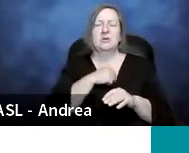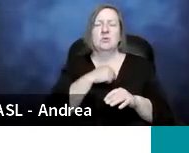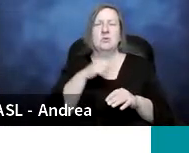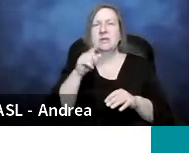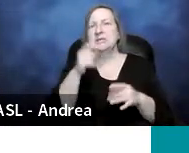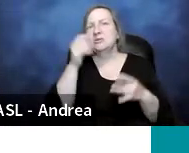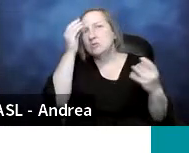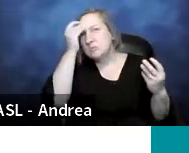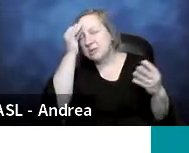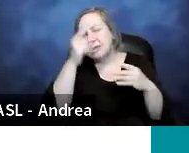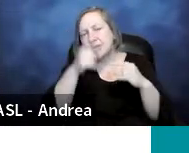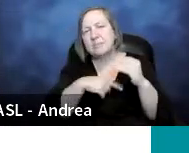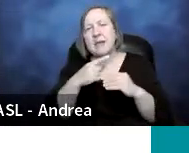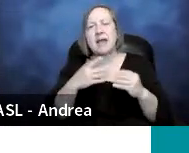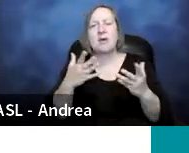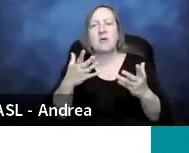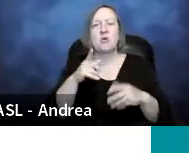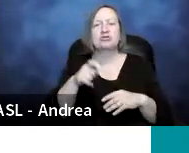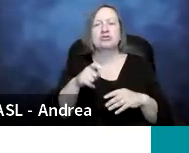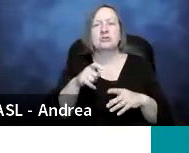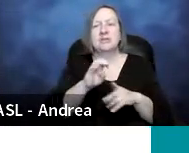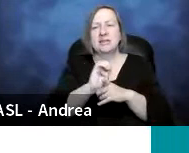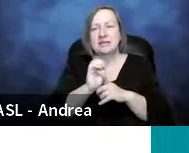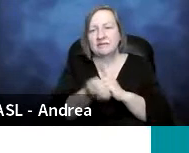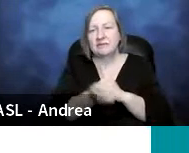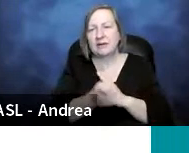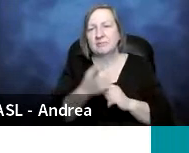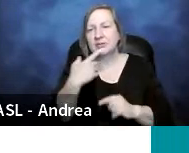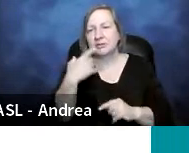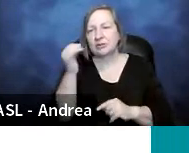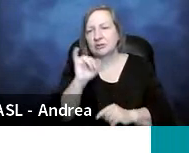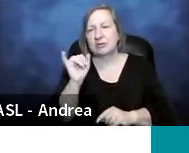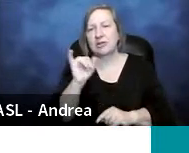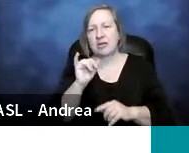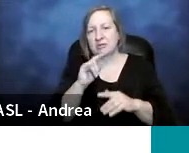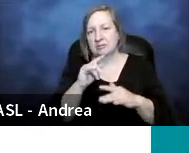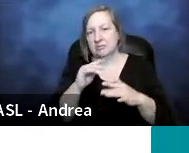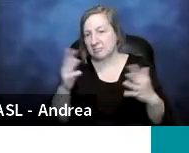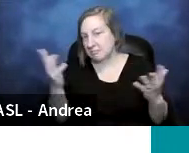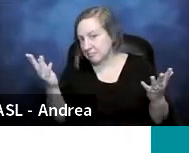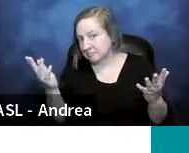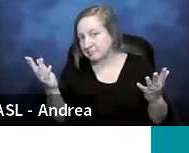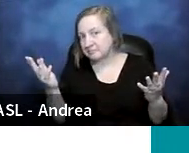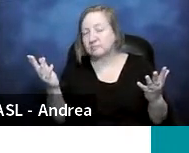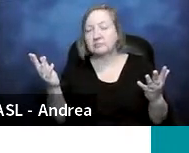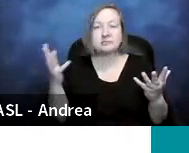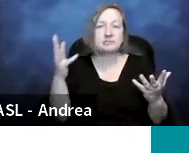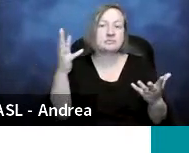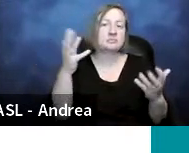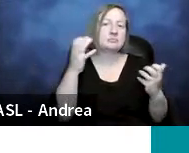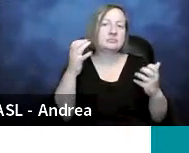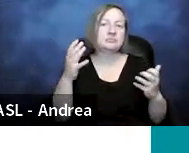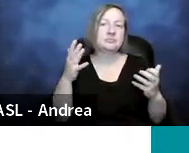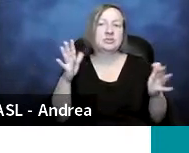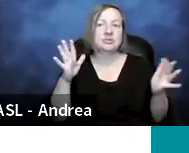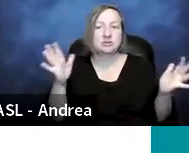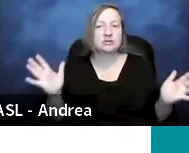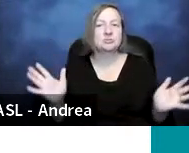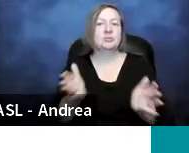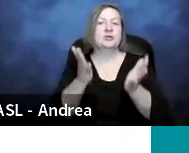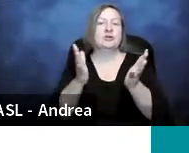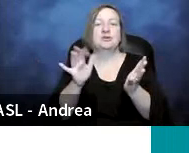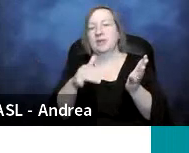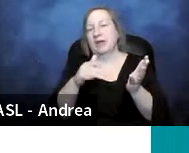really thinking about? What should that environment look like, and so on. So wanted to spur that conversation.